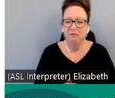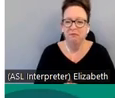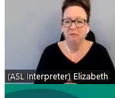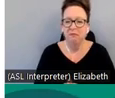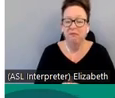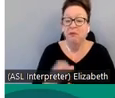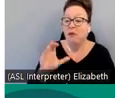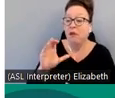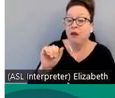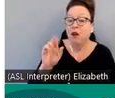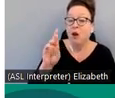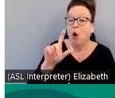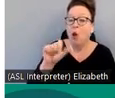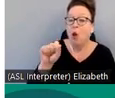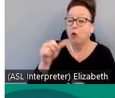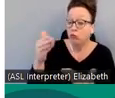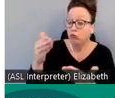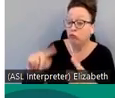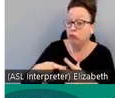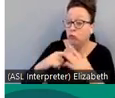Carlos, would you like to start?